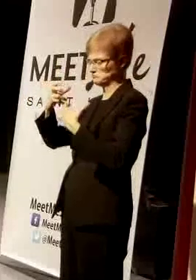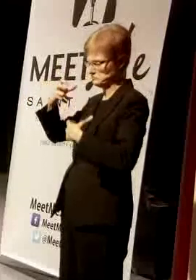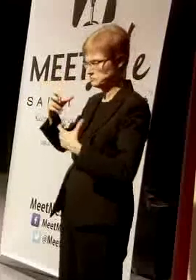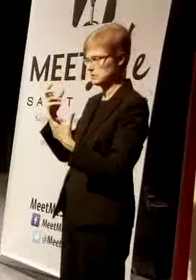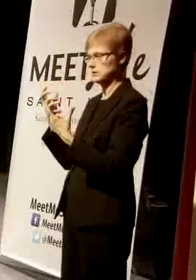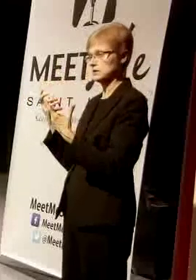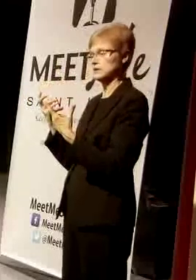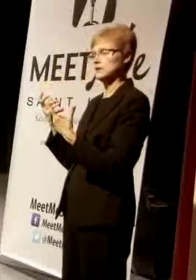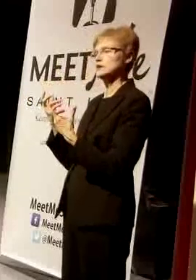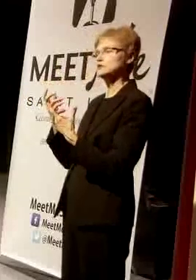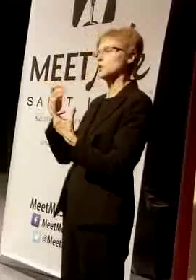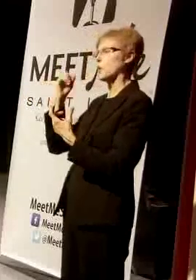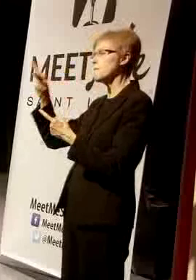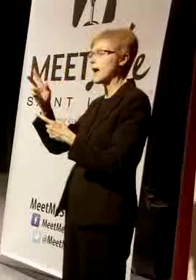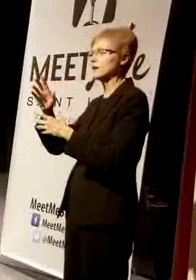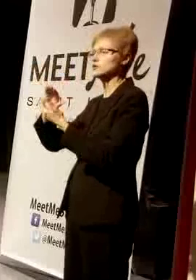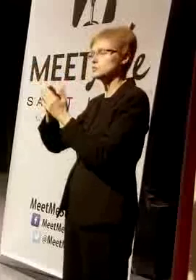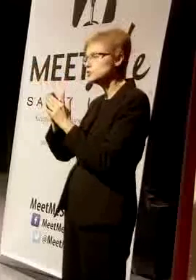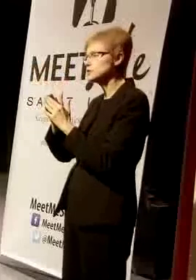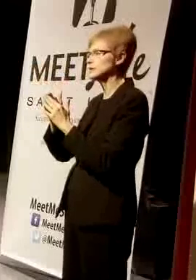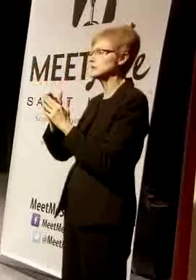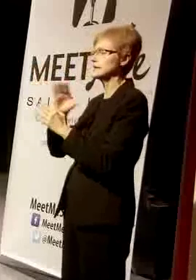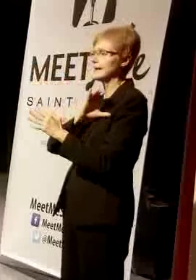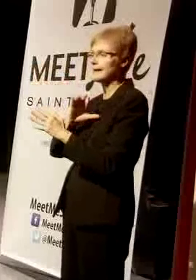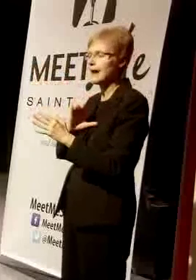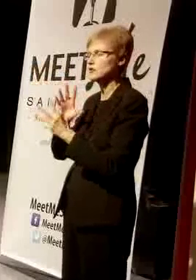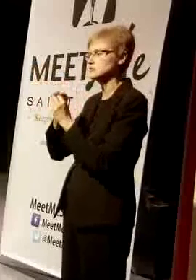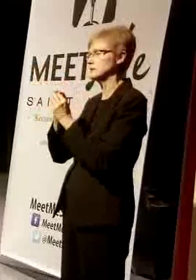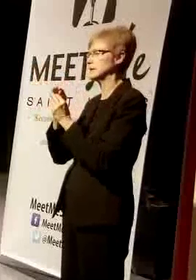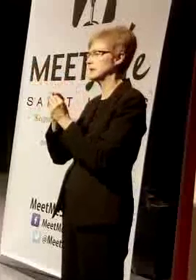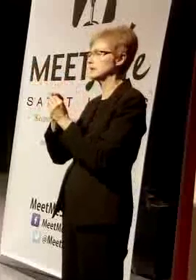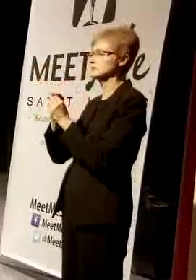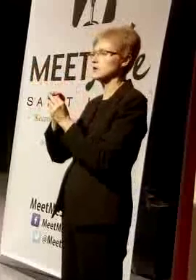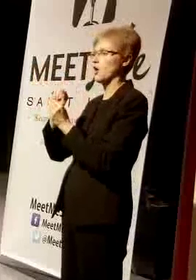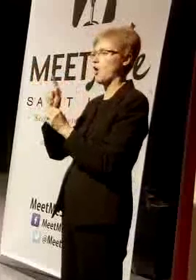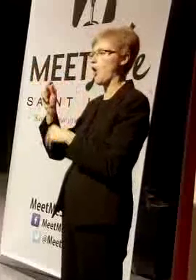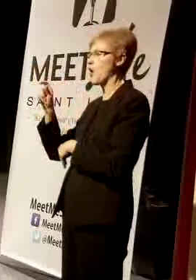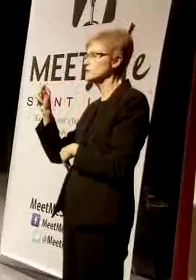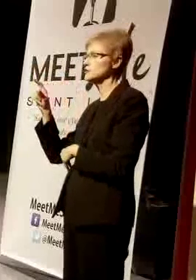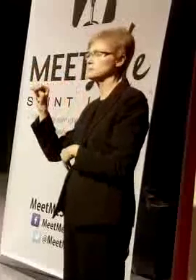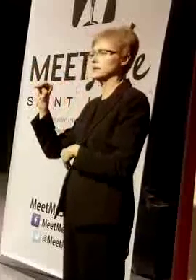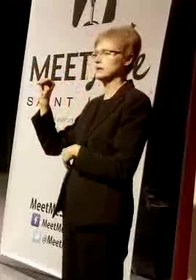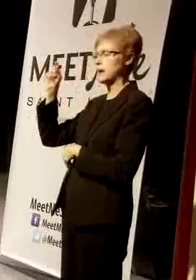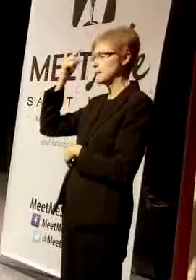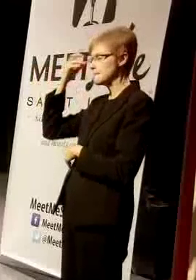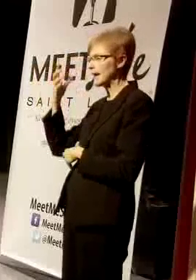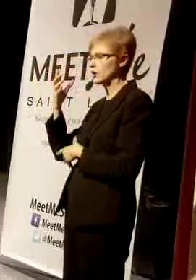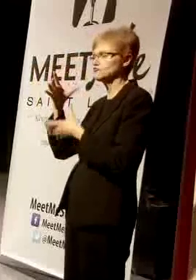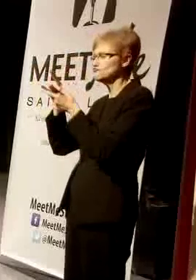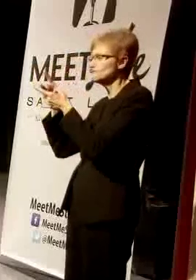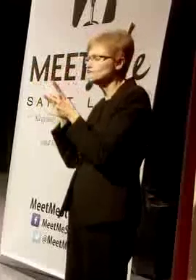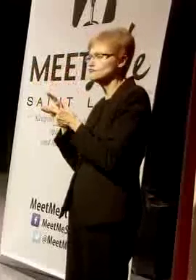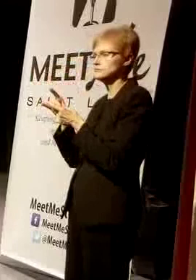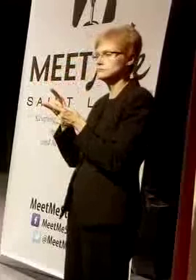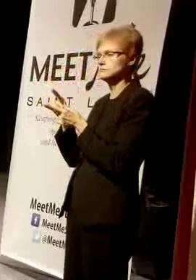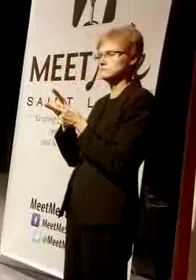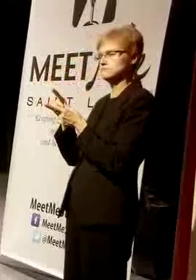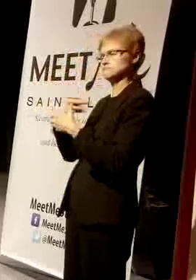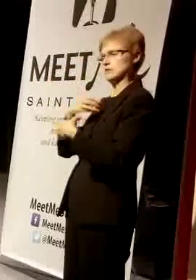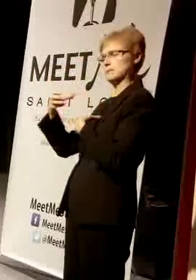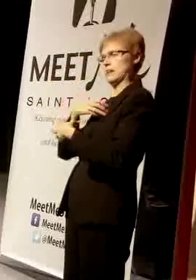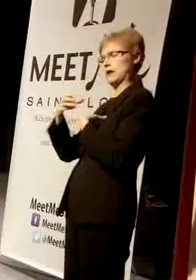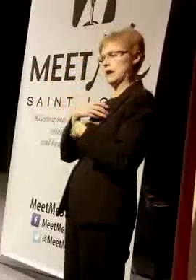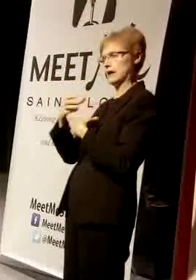share those concerns with your alderman and your mayor. If you don't like the image of your police department, you guys change